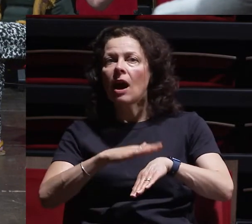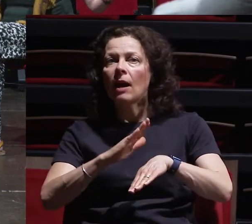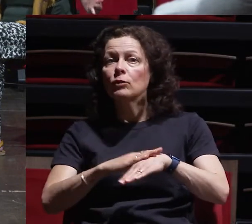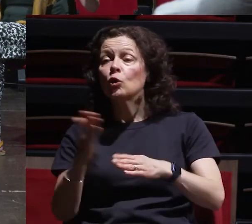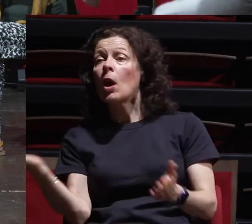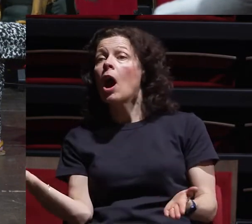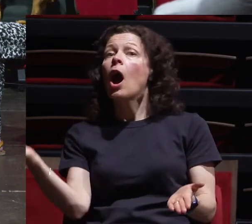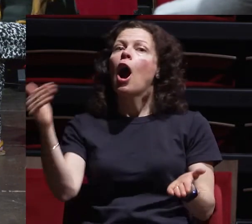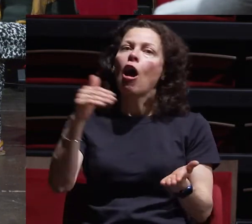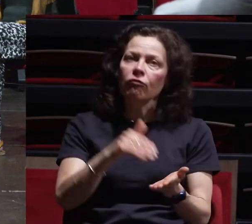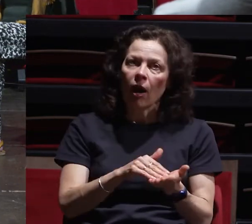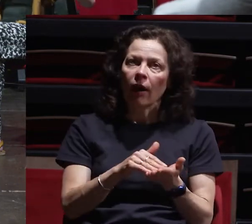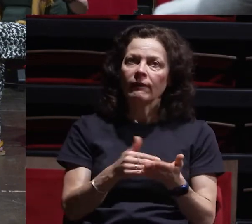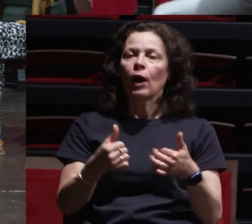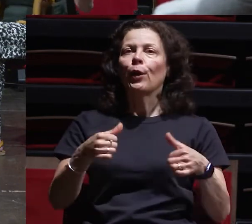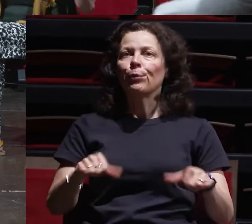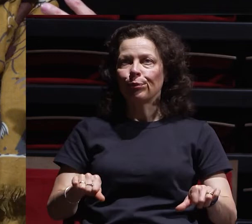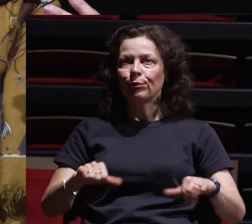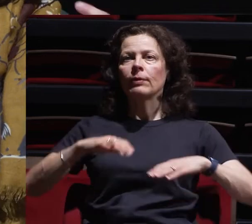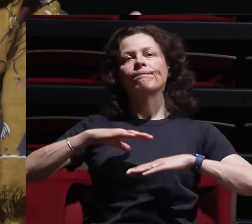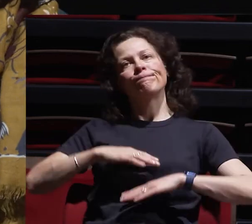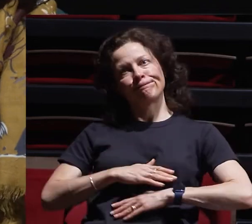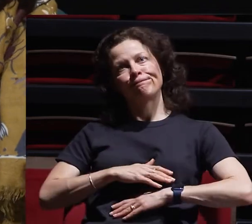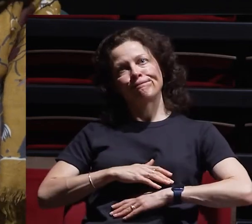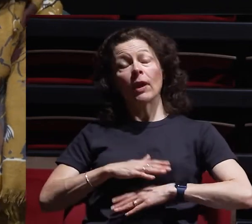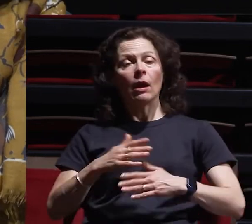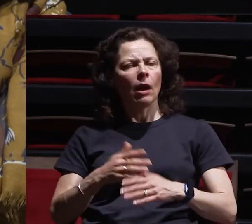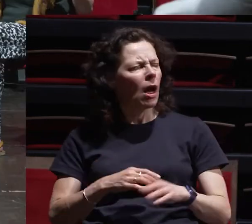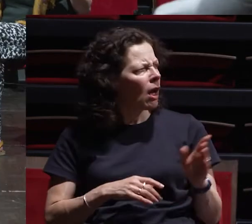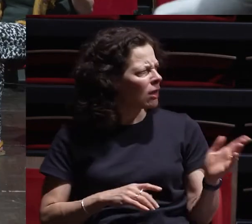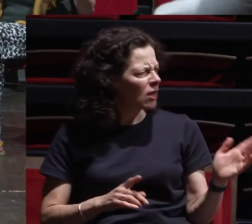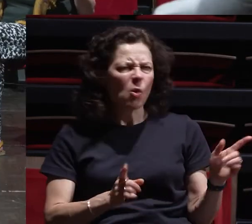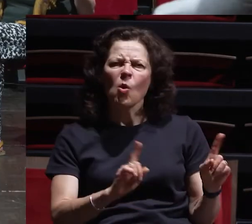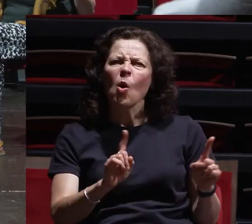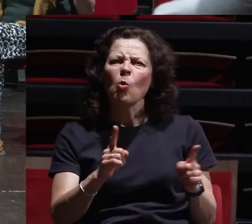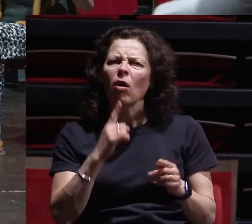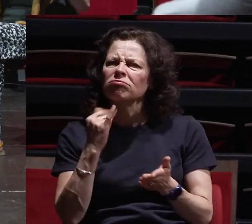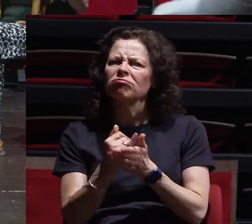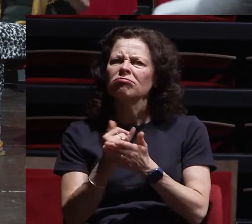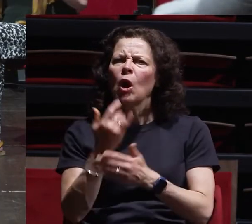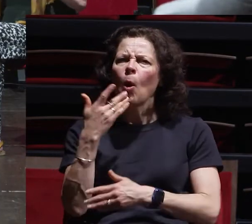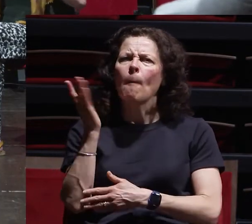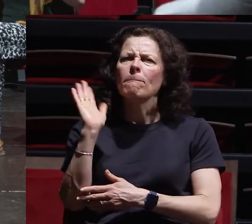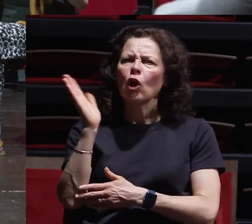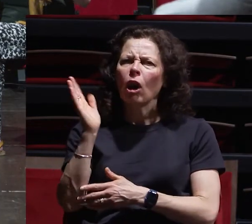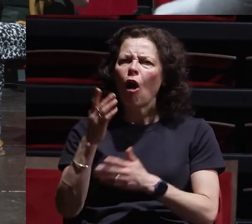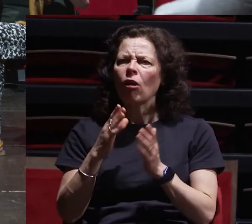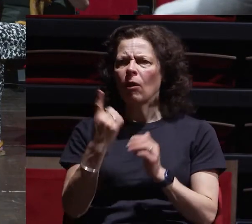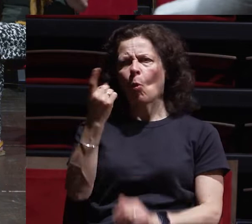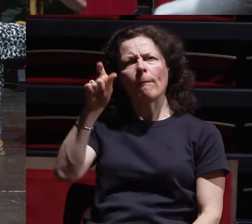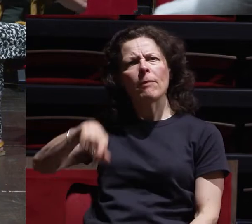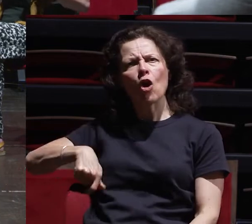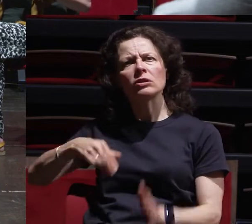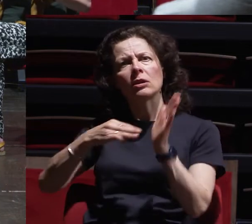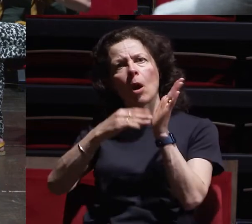People need a moment to arrive. And what is it about a monologue that well, it depends. I'm going to push